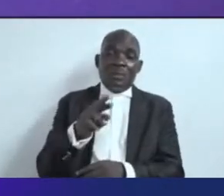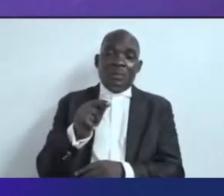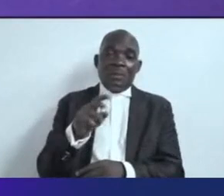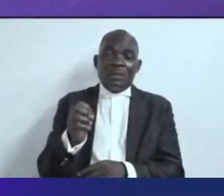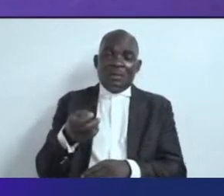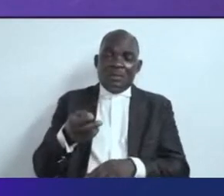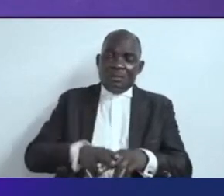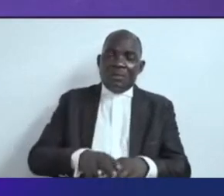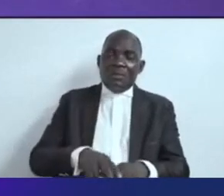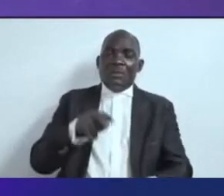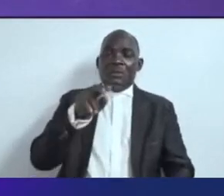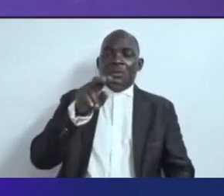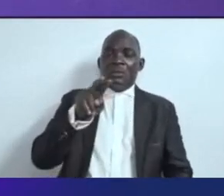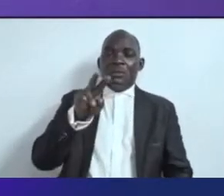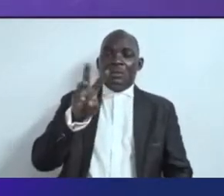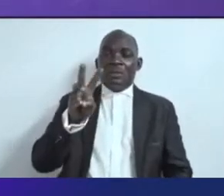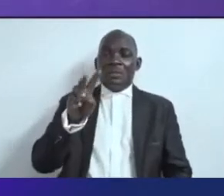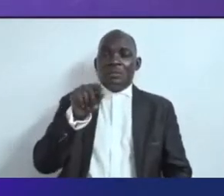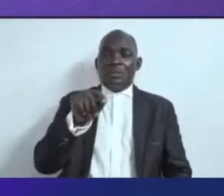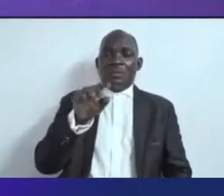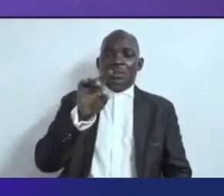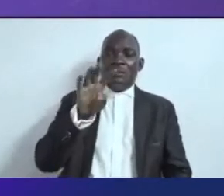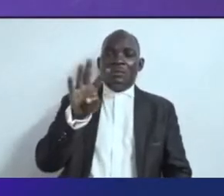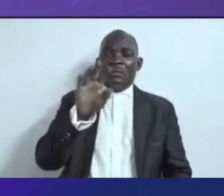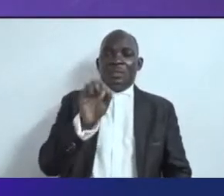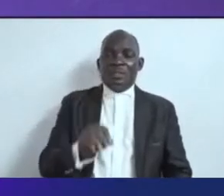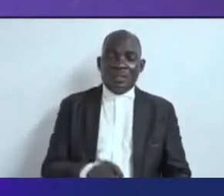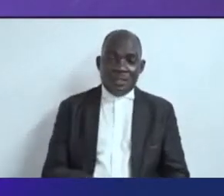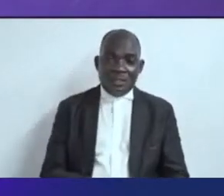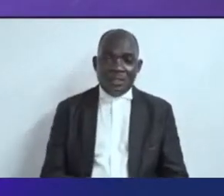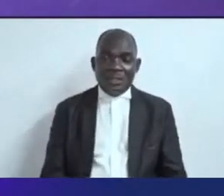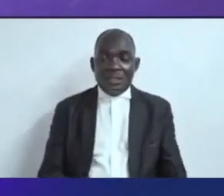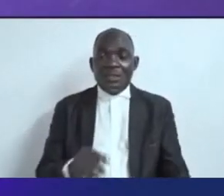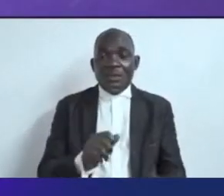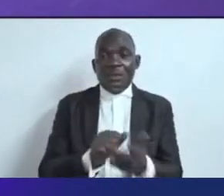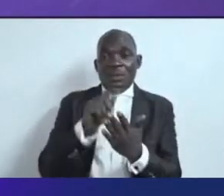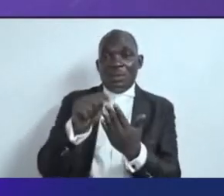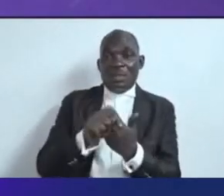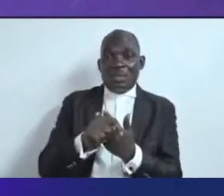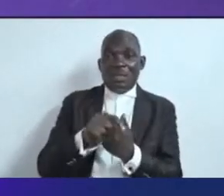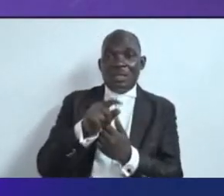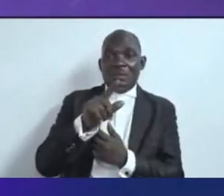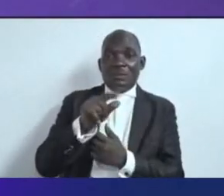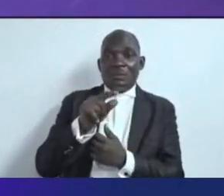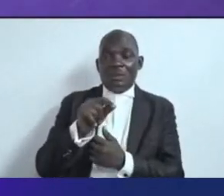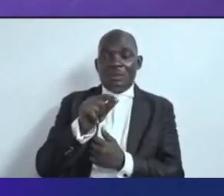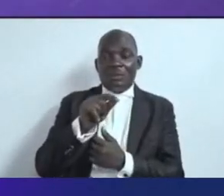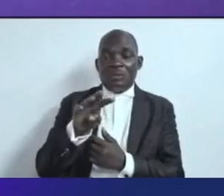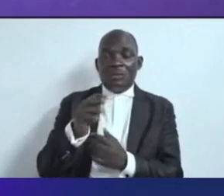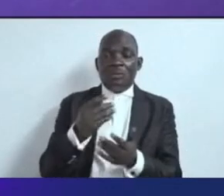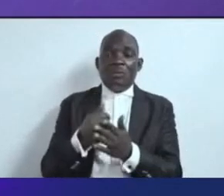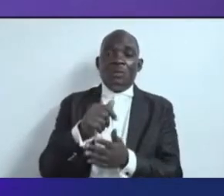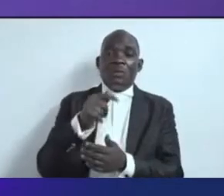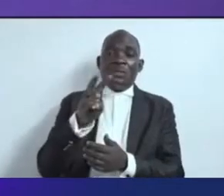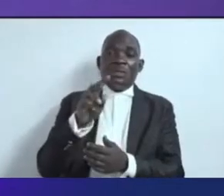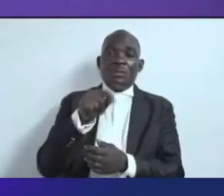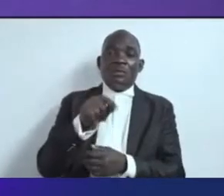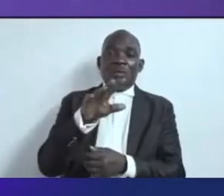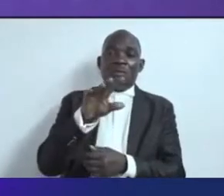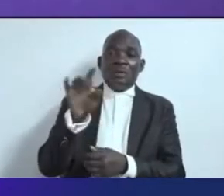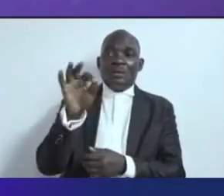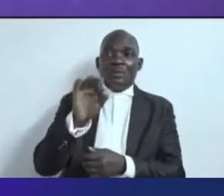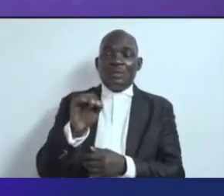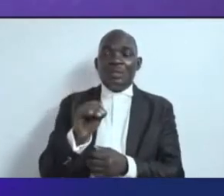increased to 26.84% in August 2024 from 26.59%